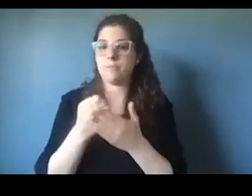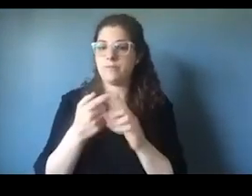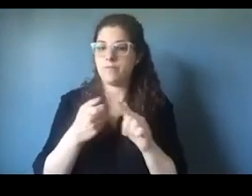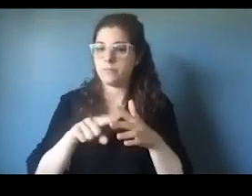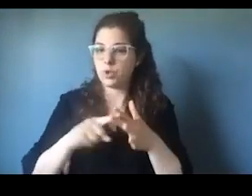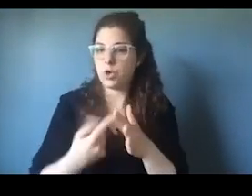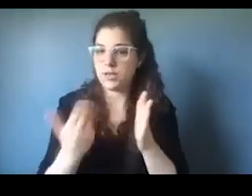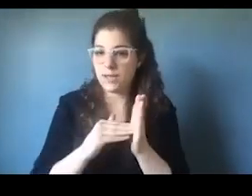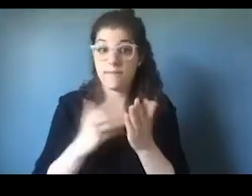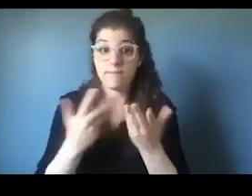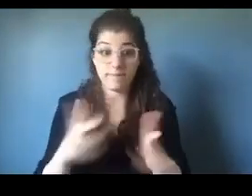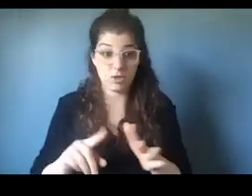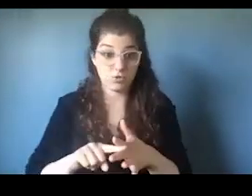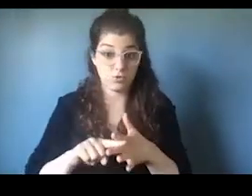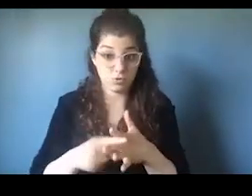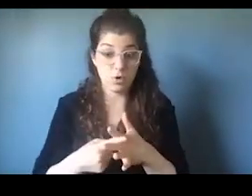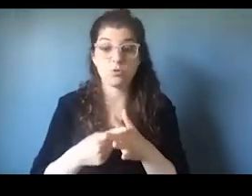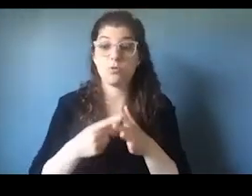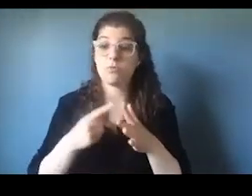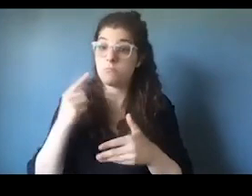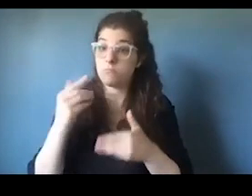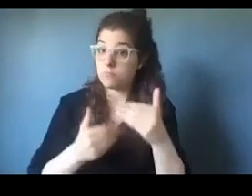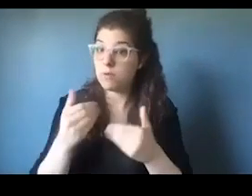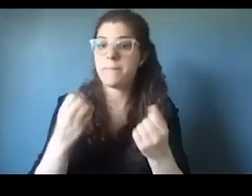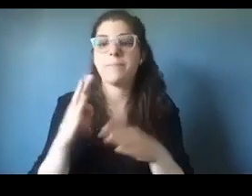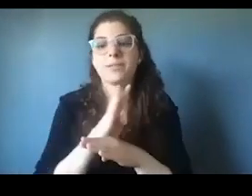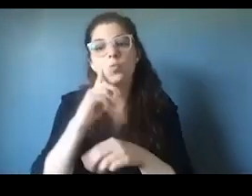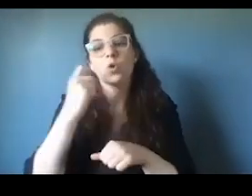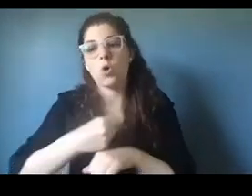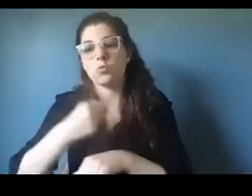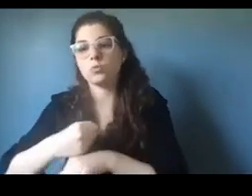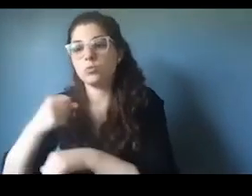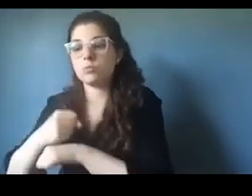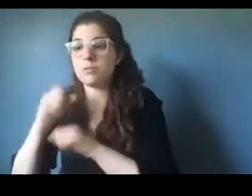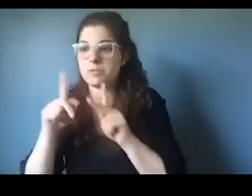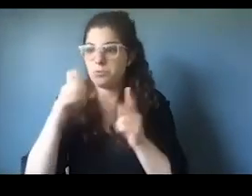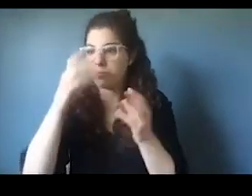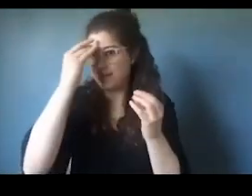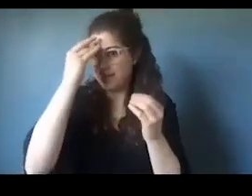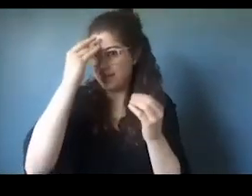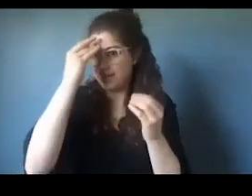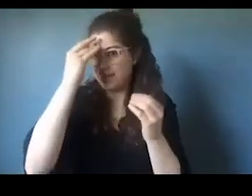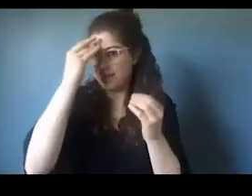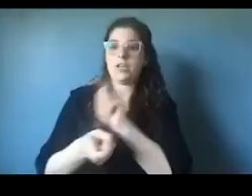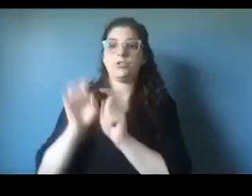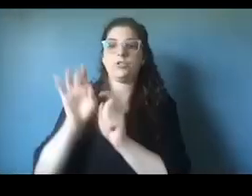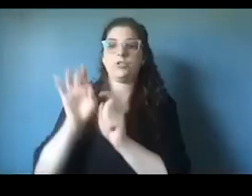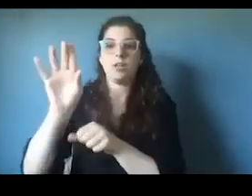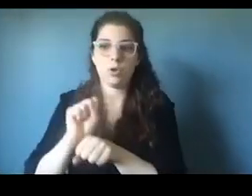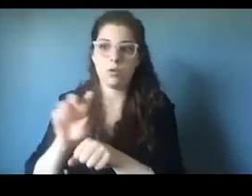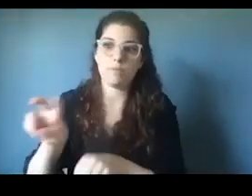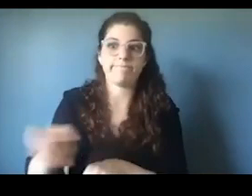Once it does, we're going to start to see a lot of businesses close down. People are going to need to start thinking about changing the sectors that they're working in.